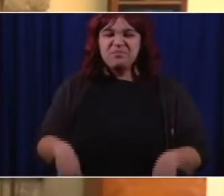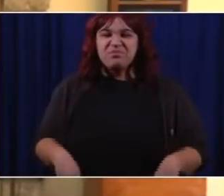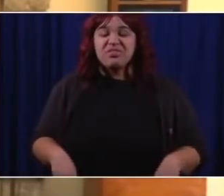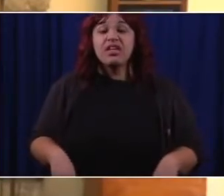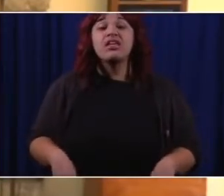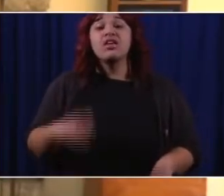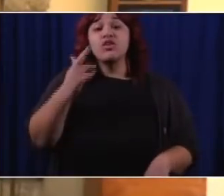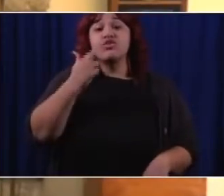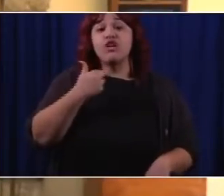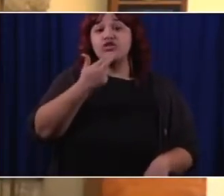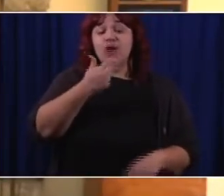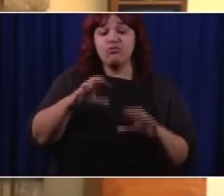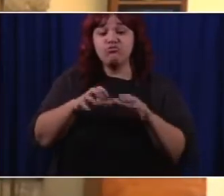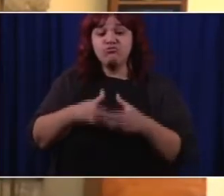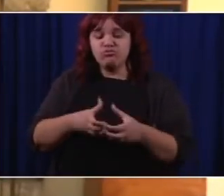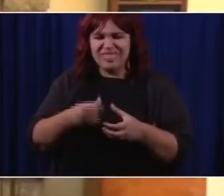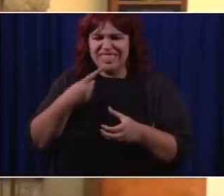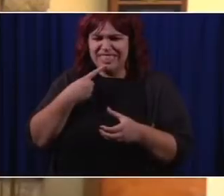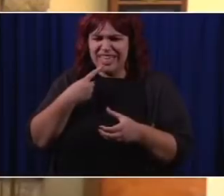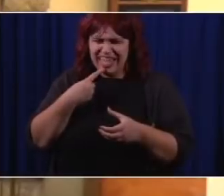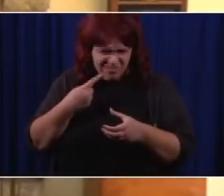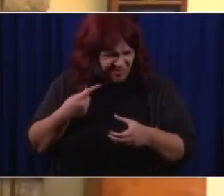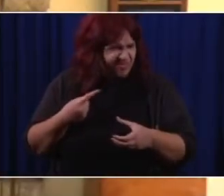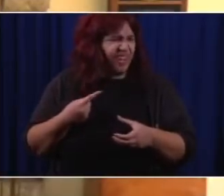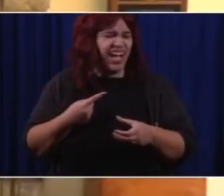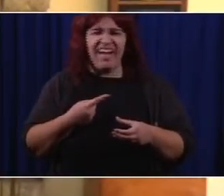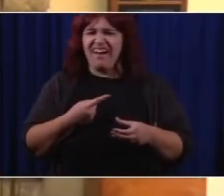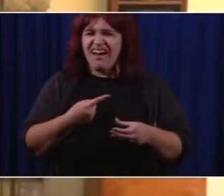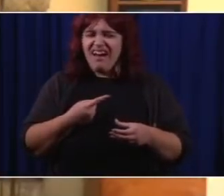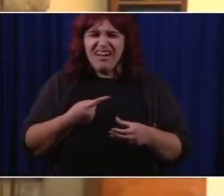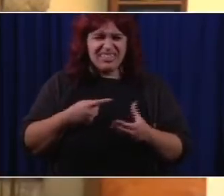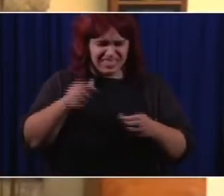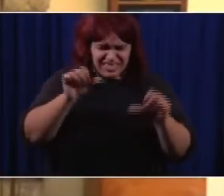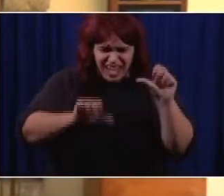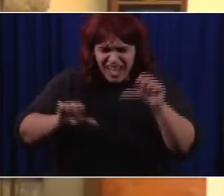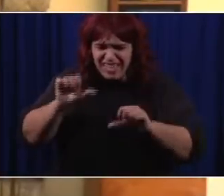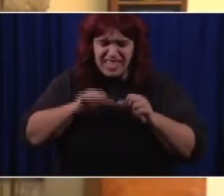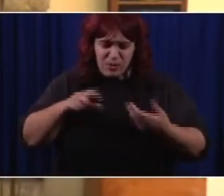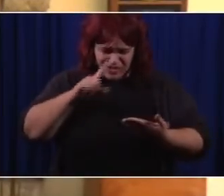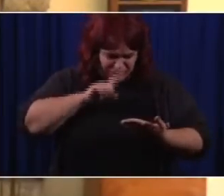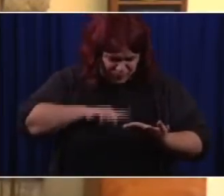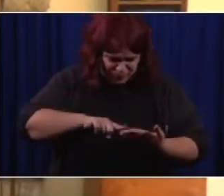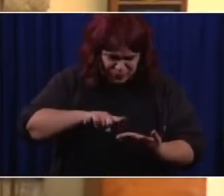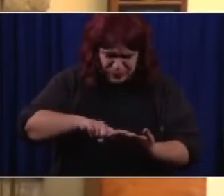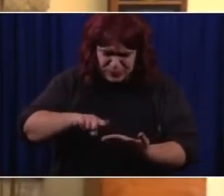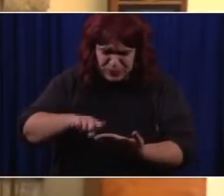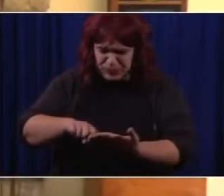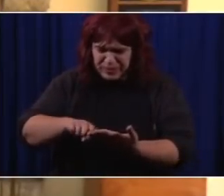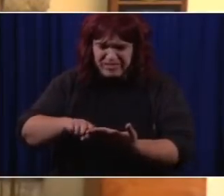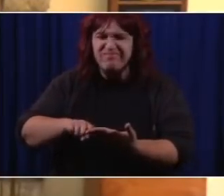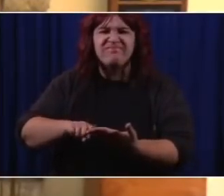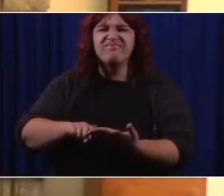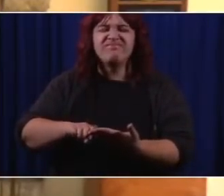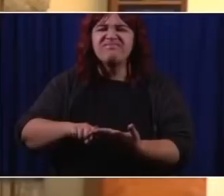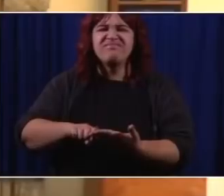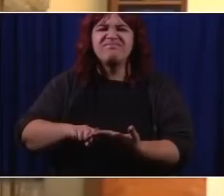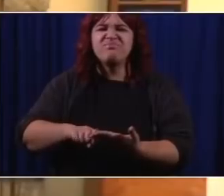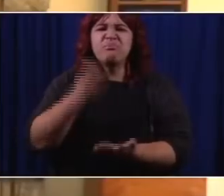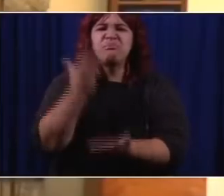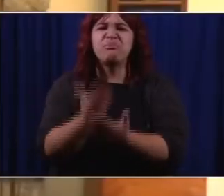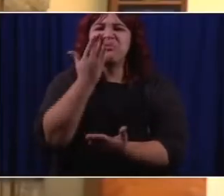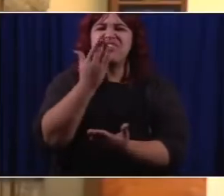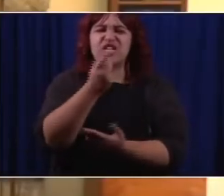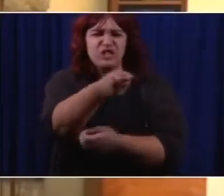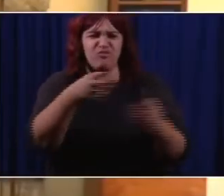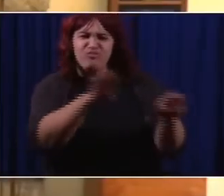inconsistent with any science or contact tracing data that we have been provided. That's a quote from their release. I know earlier you said